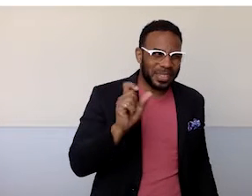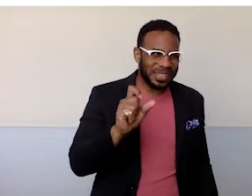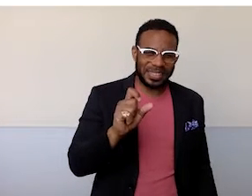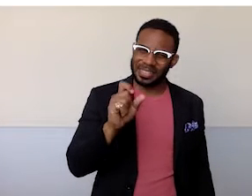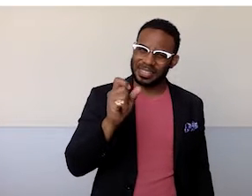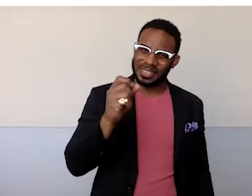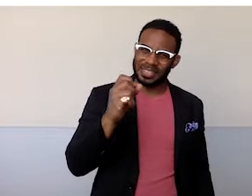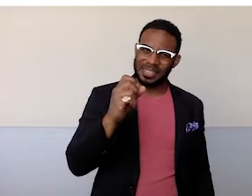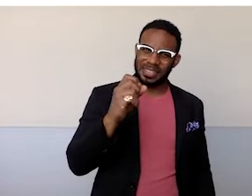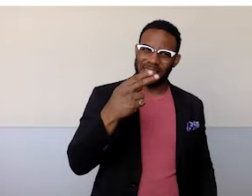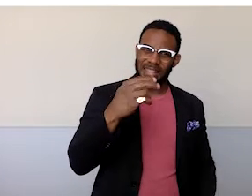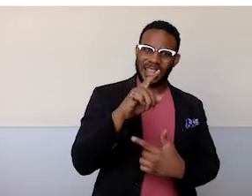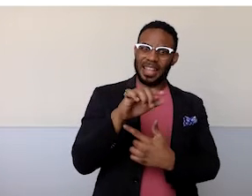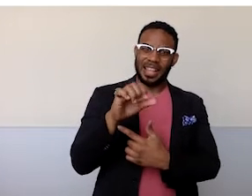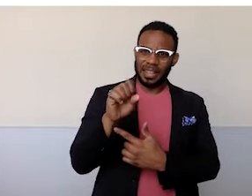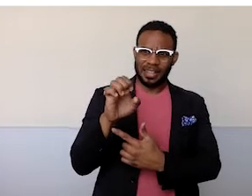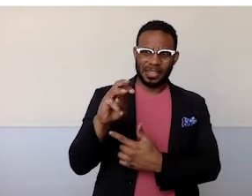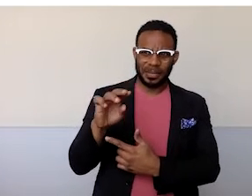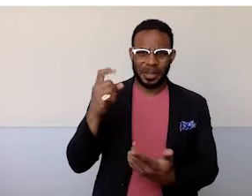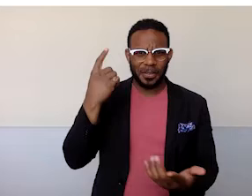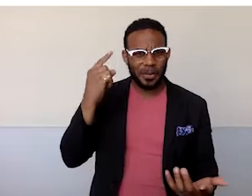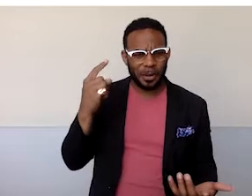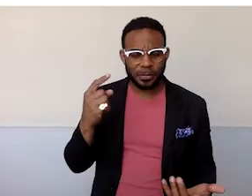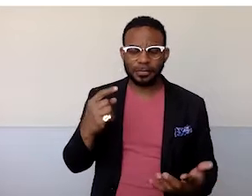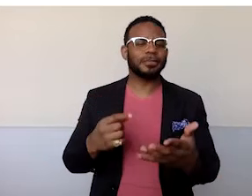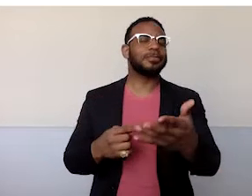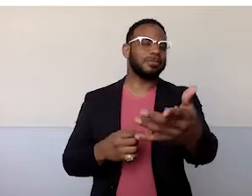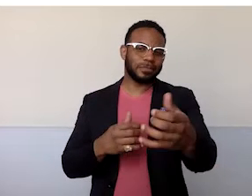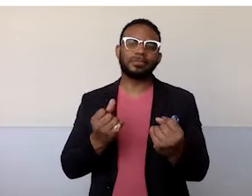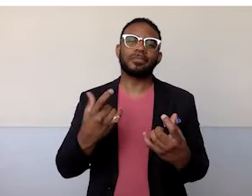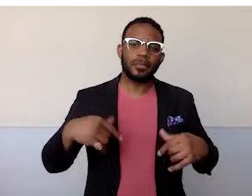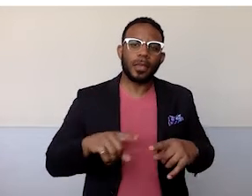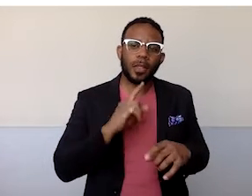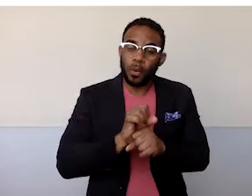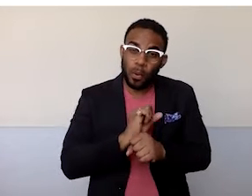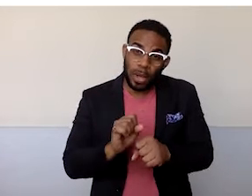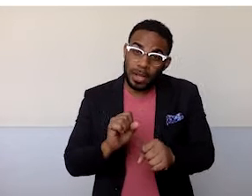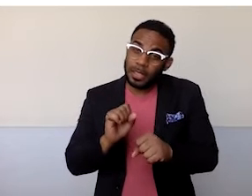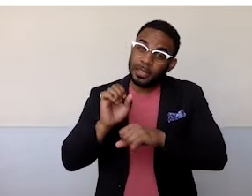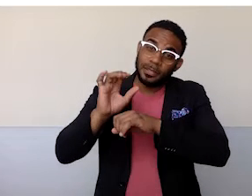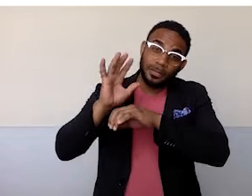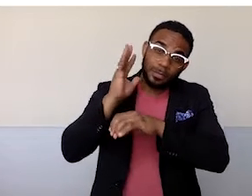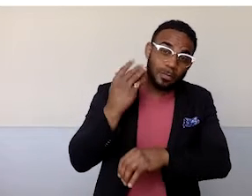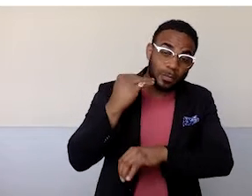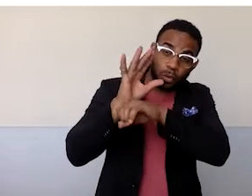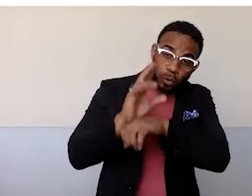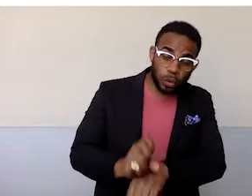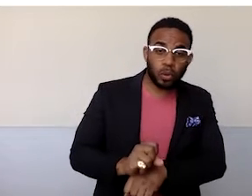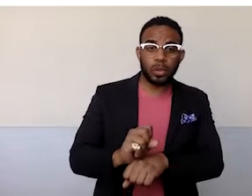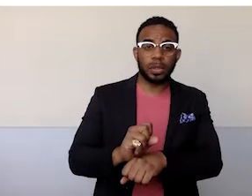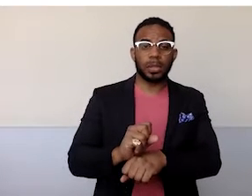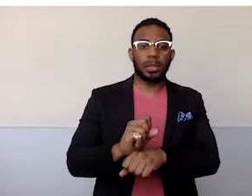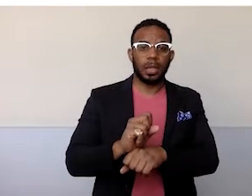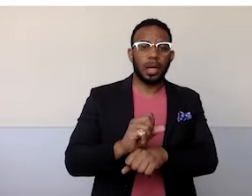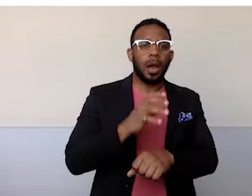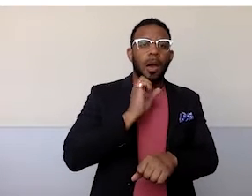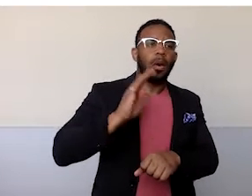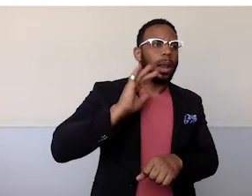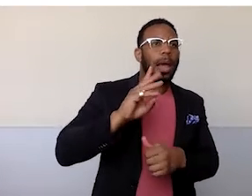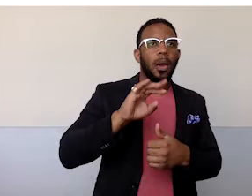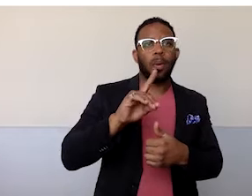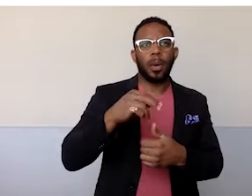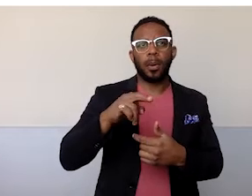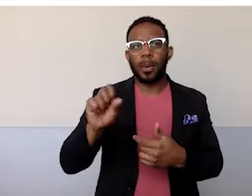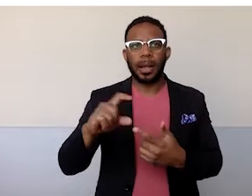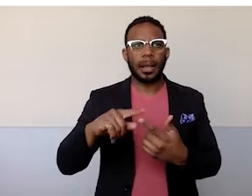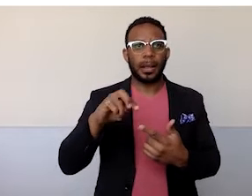need Headless CMS? I mean, a lot of us are really, really used to using traditional CMSs like WordPress and the